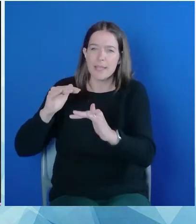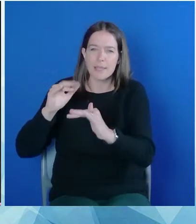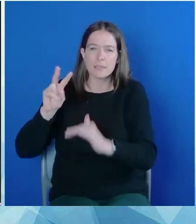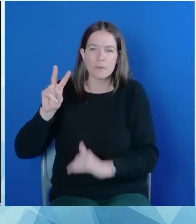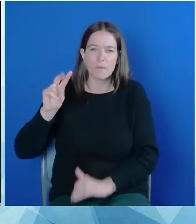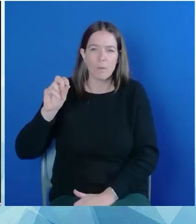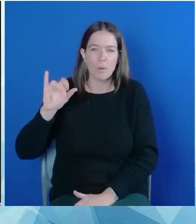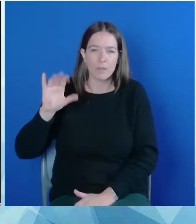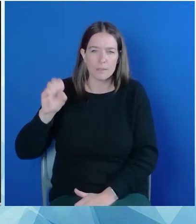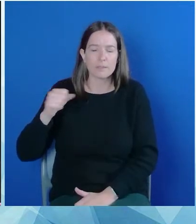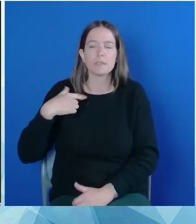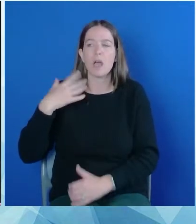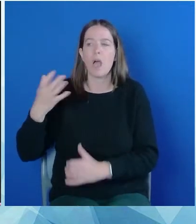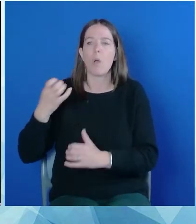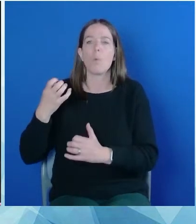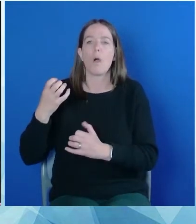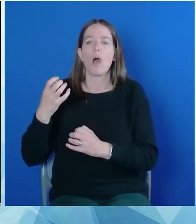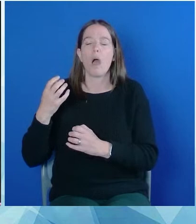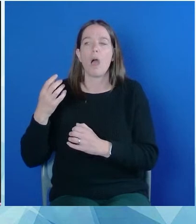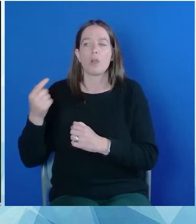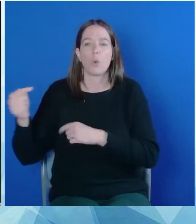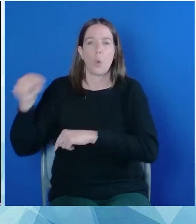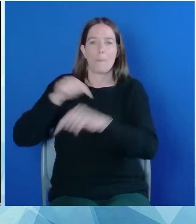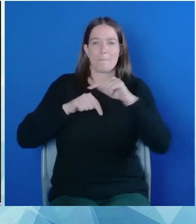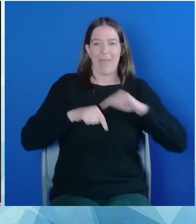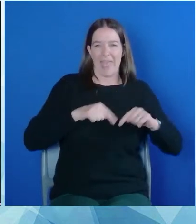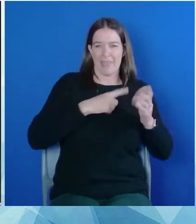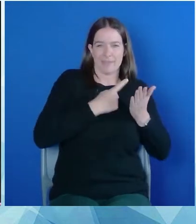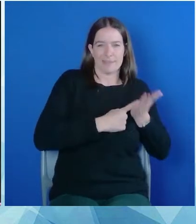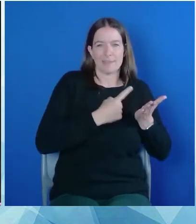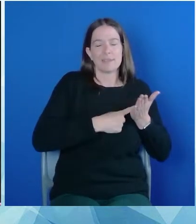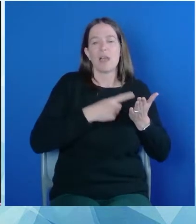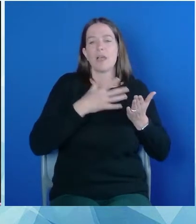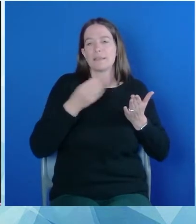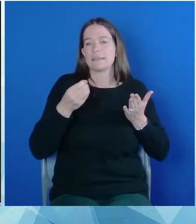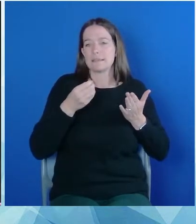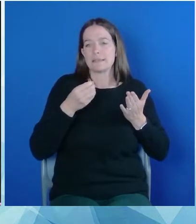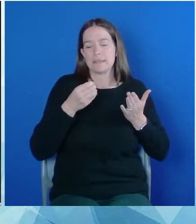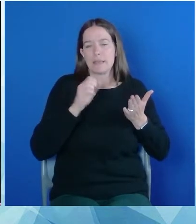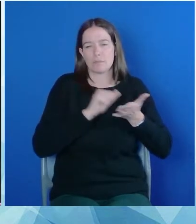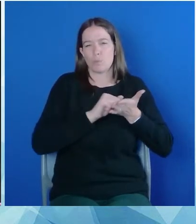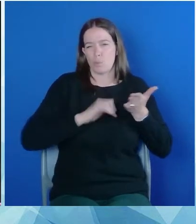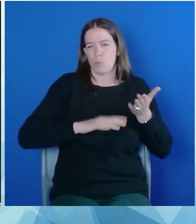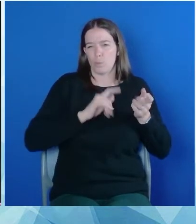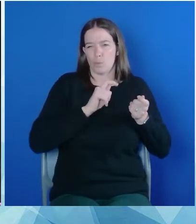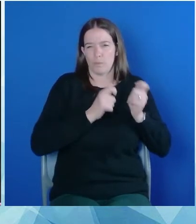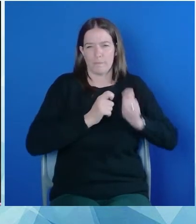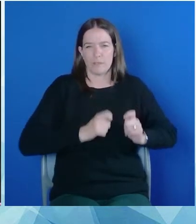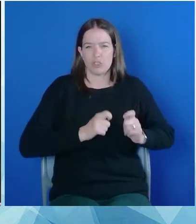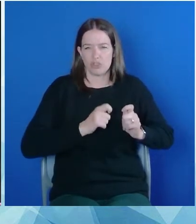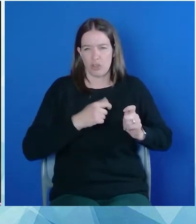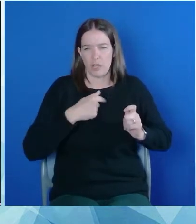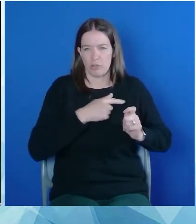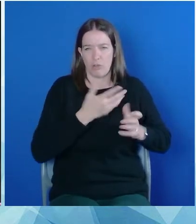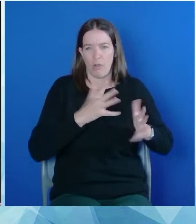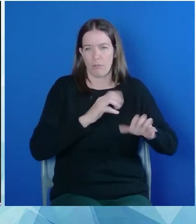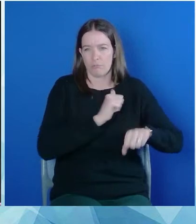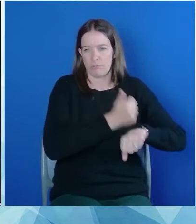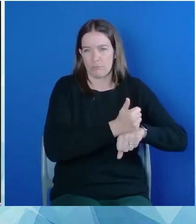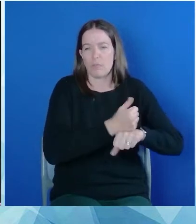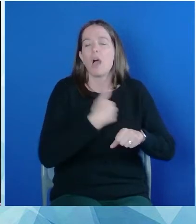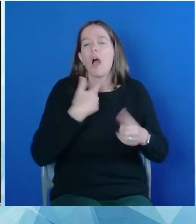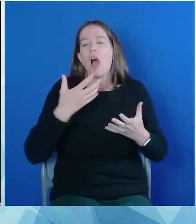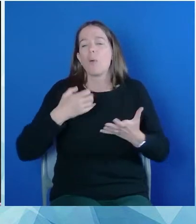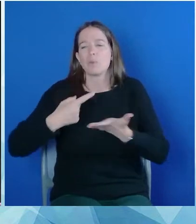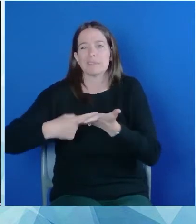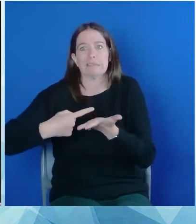that conversation and potentially retract the changes to that policy. I would like to have that conversation at the next